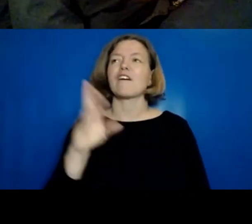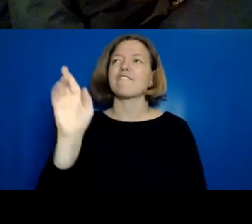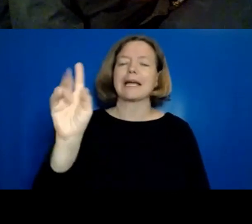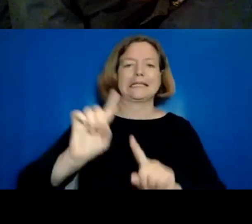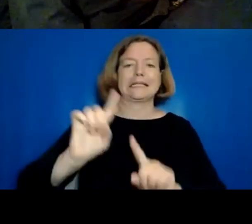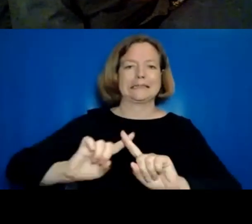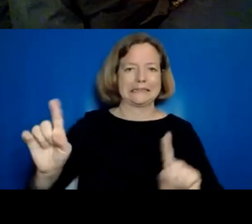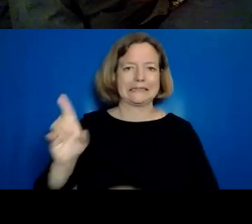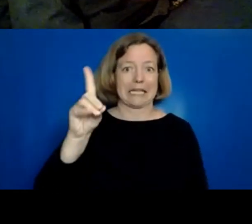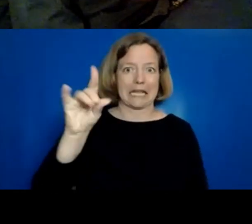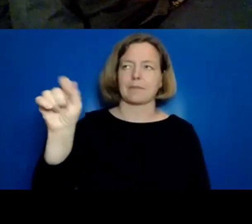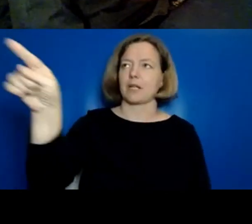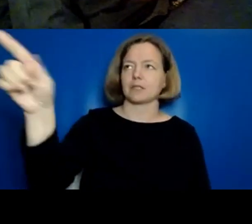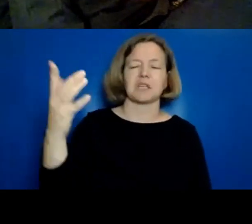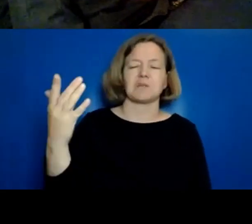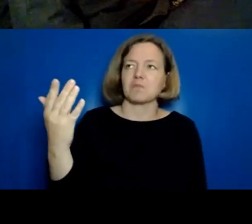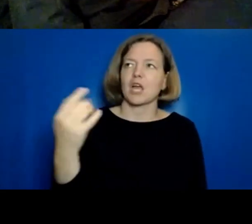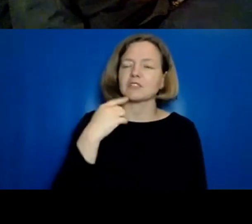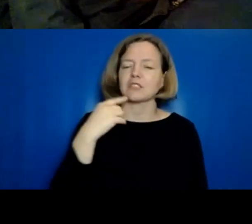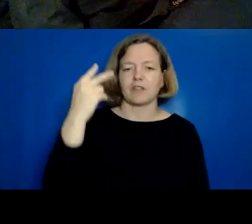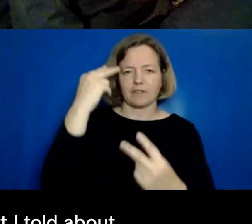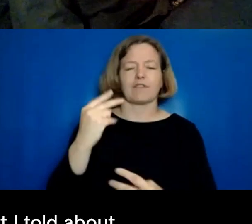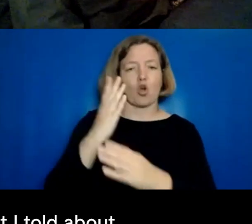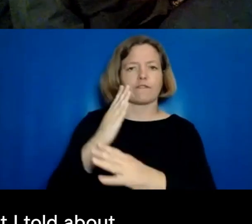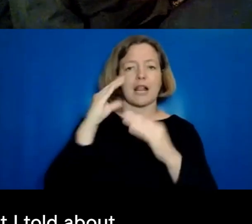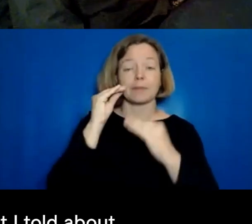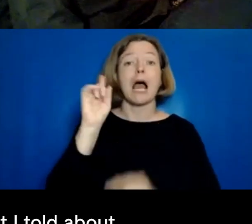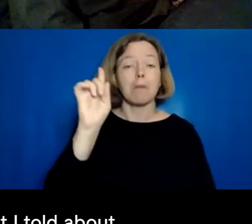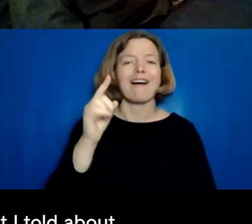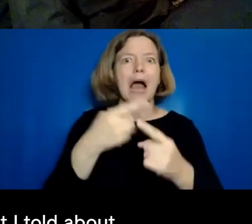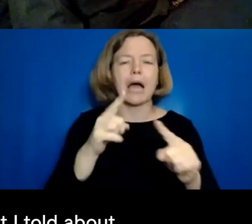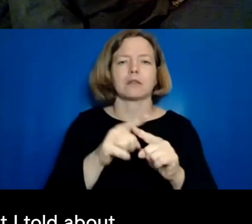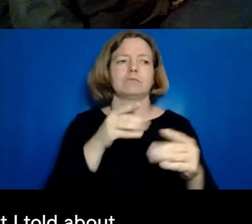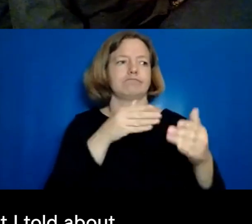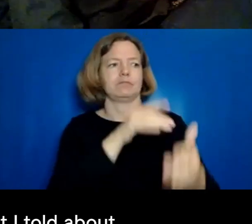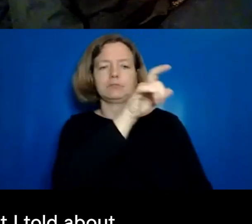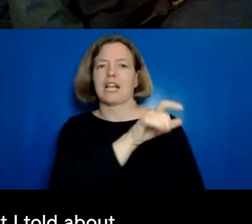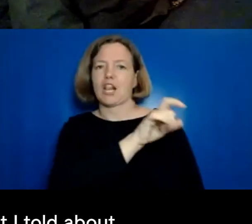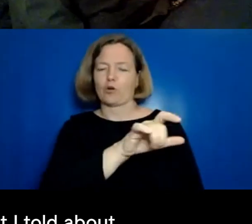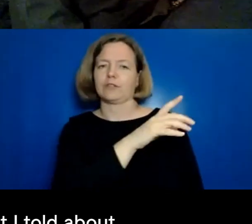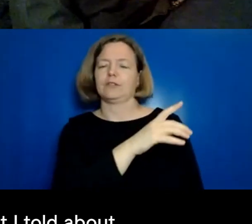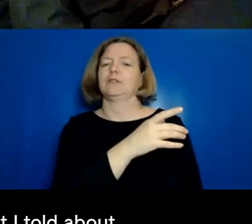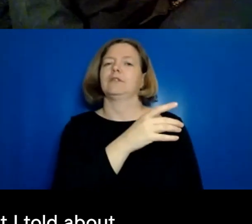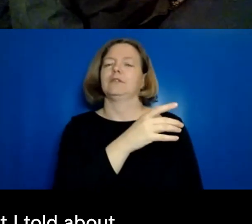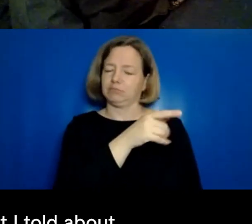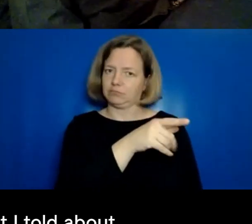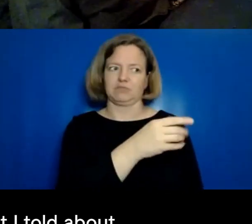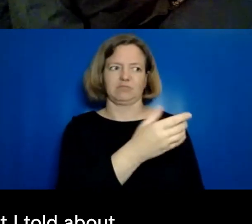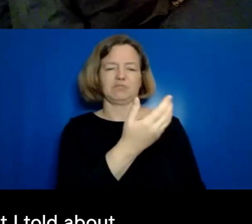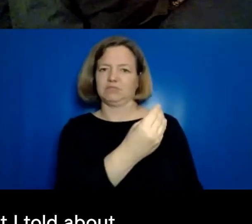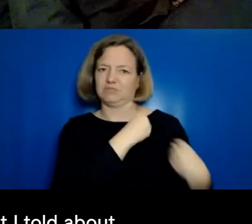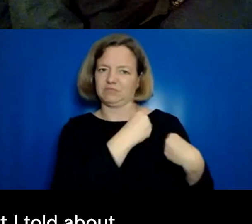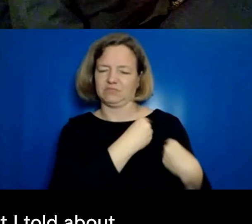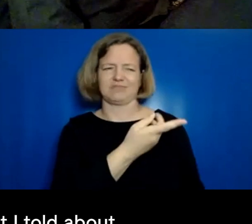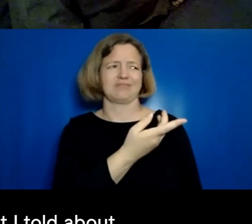also sometimes from disabled people, like the story that I told about, where I was told that